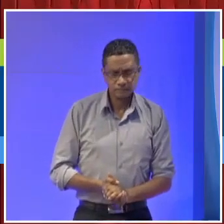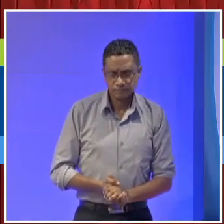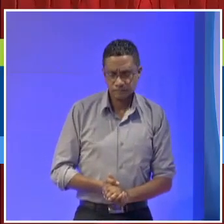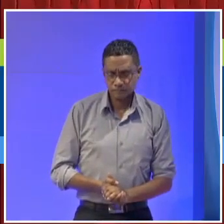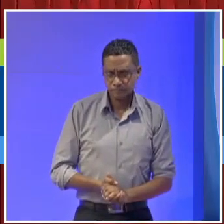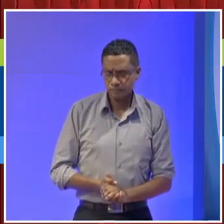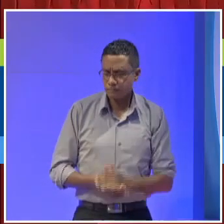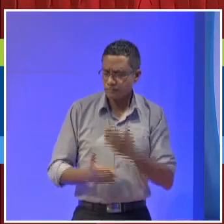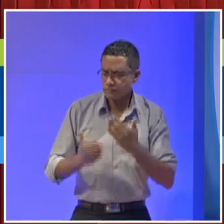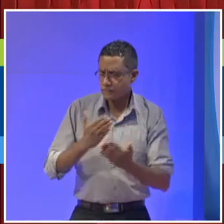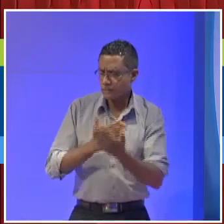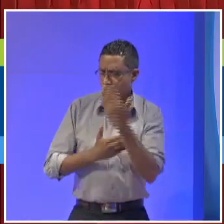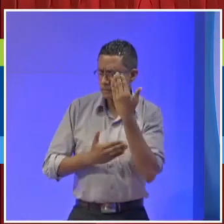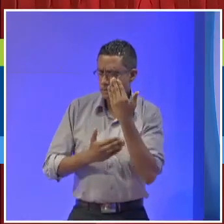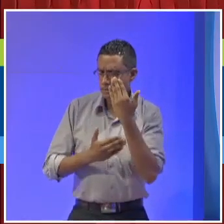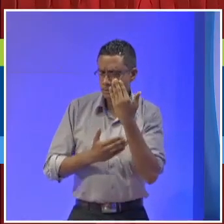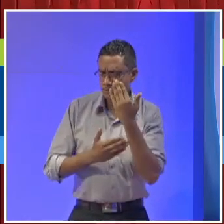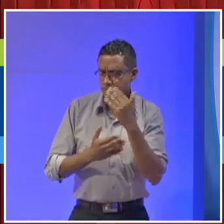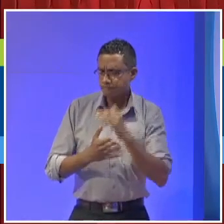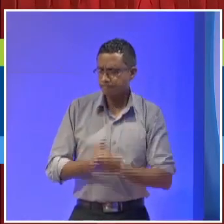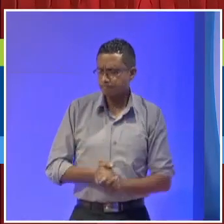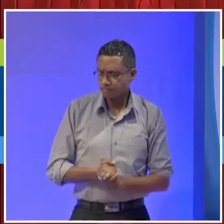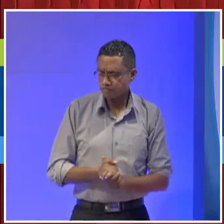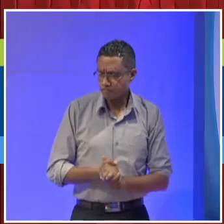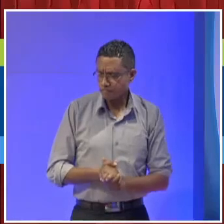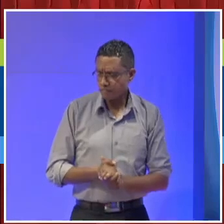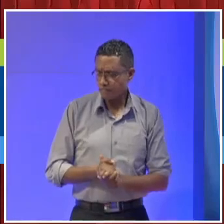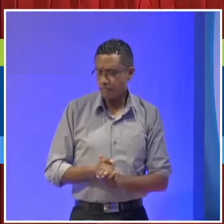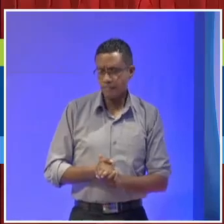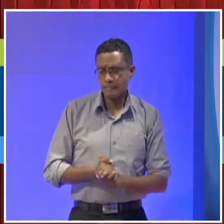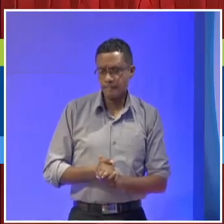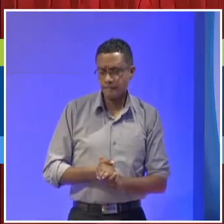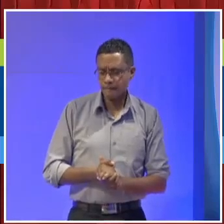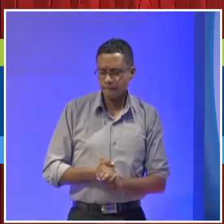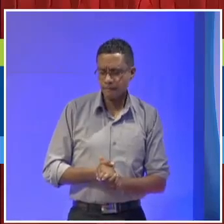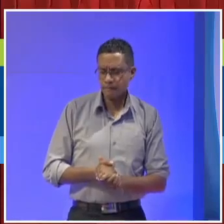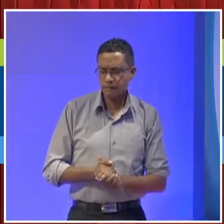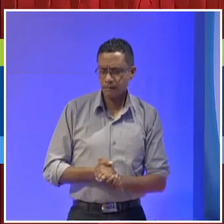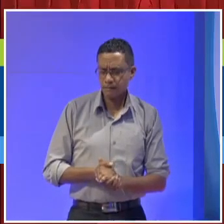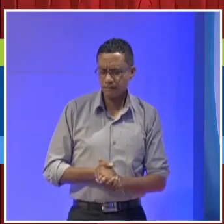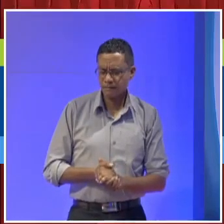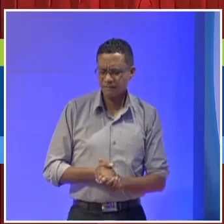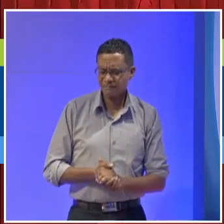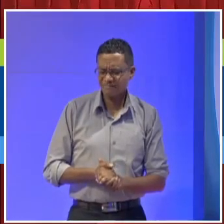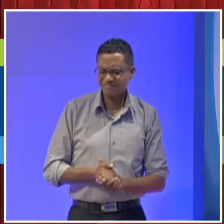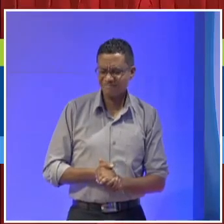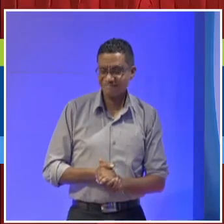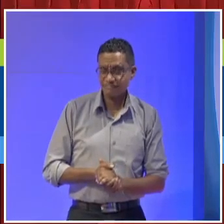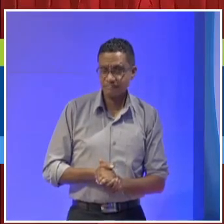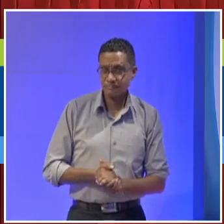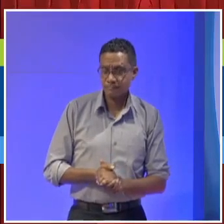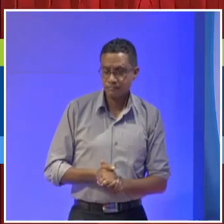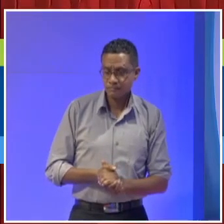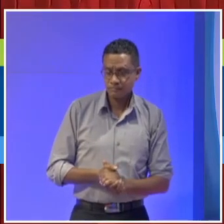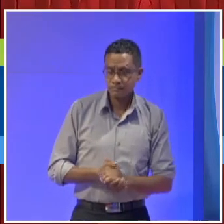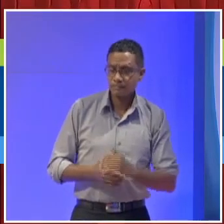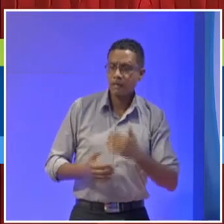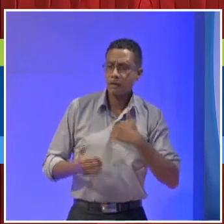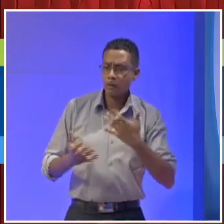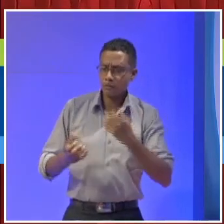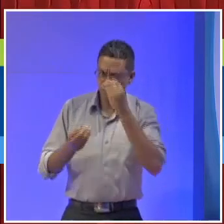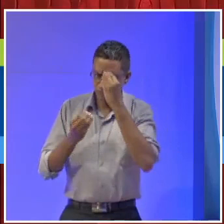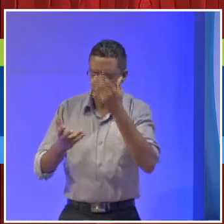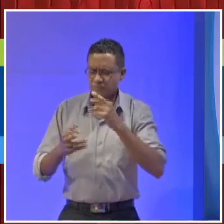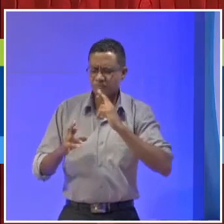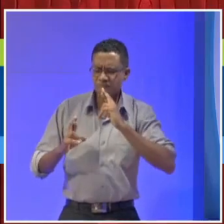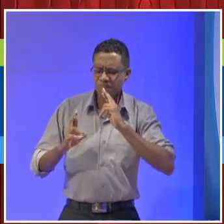Good morning, Vanessa Cutting, TV6 News. I just want to add on to that issue of the reporting, because it's actually not just an